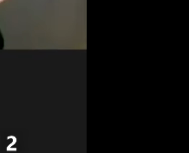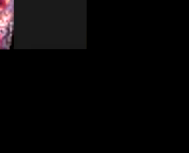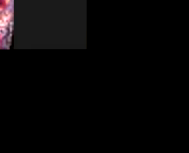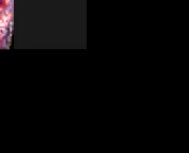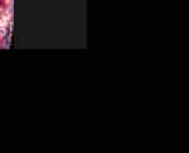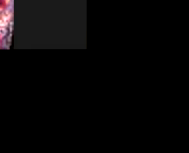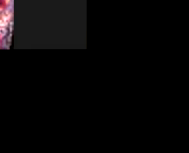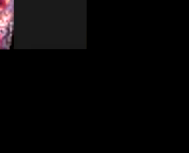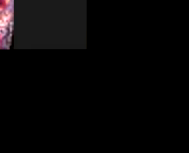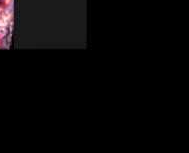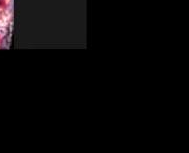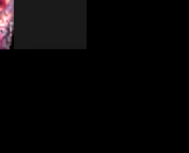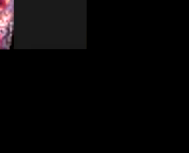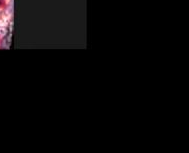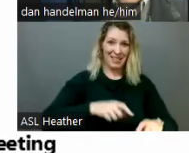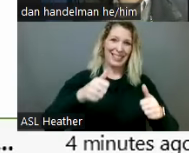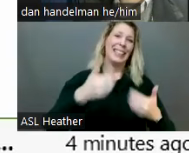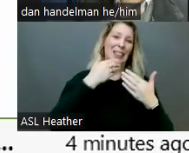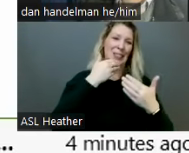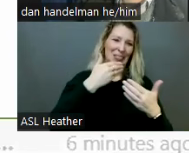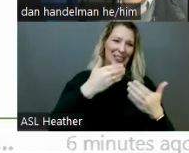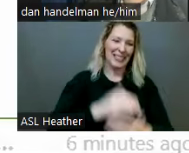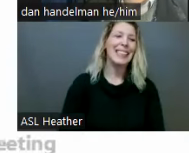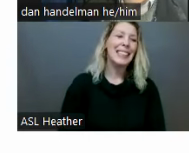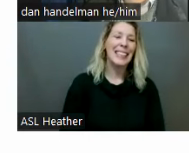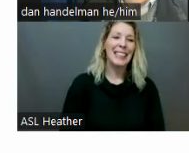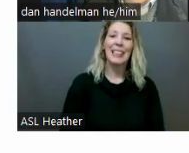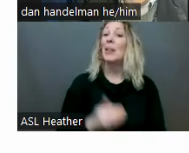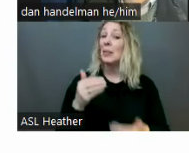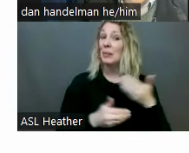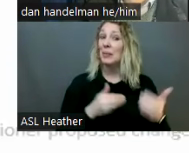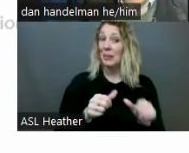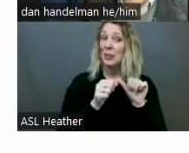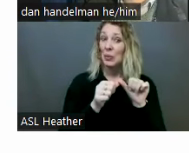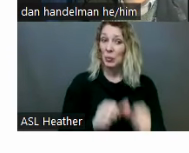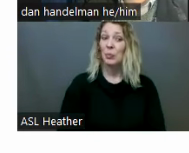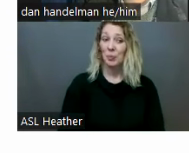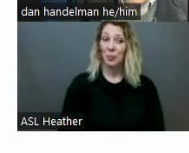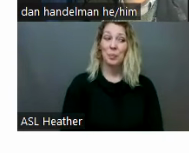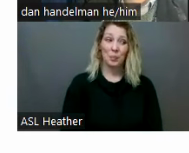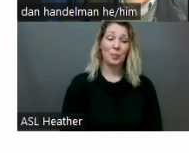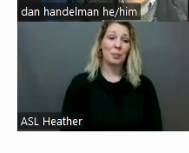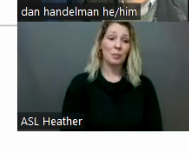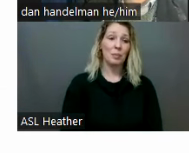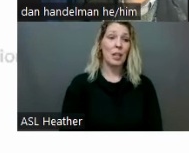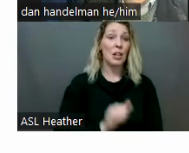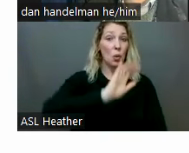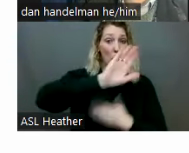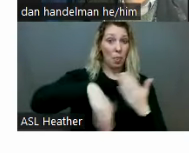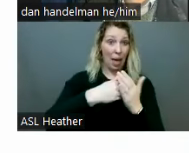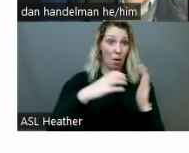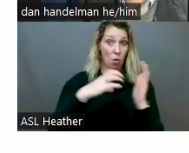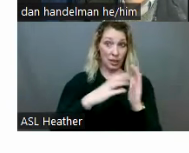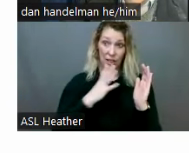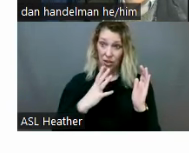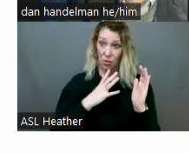wonderful agreement. Thank you so much. Let's continue. So is that whole section okay